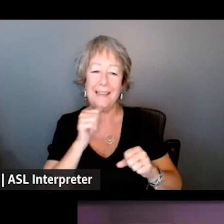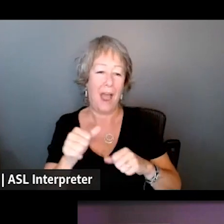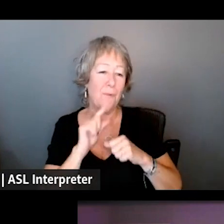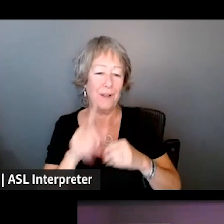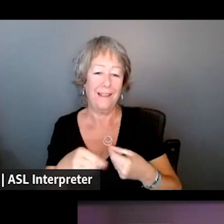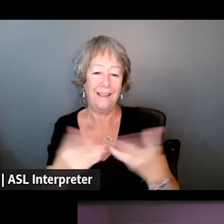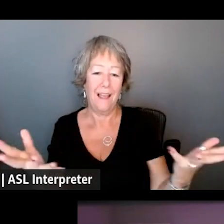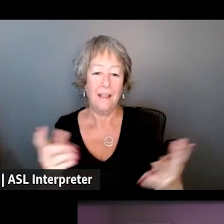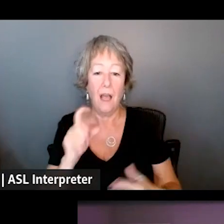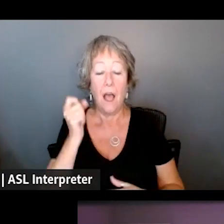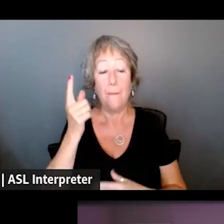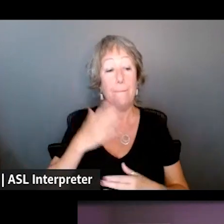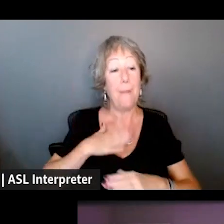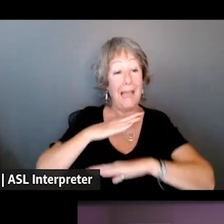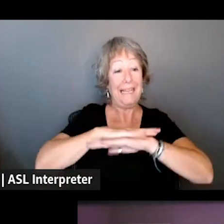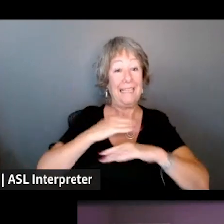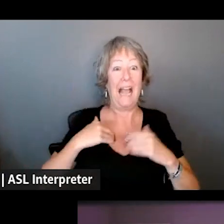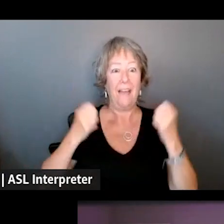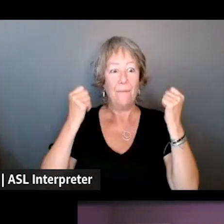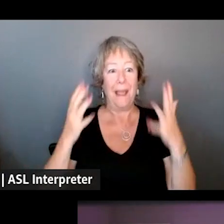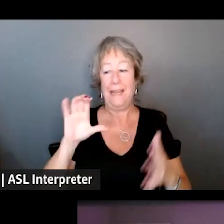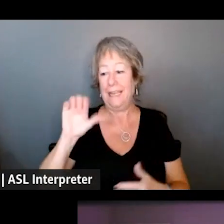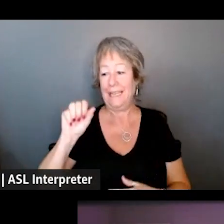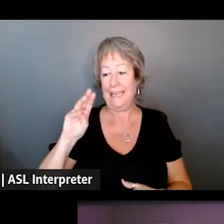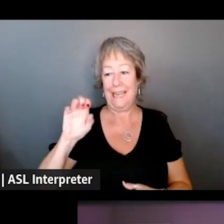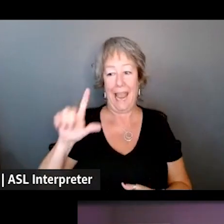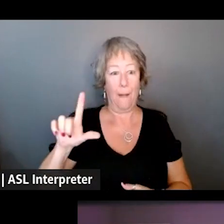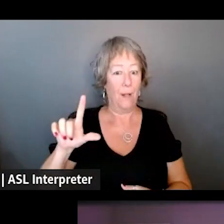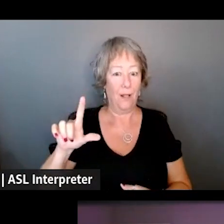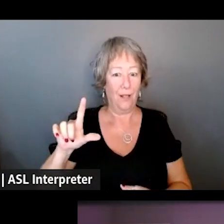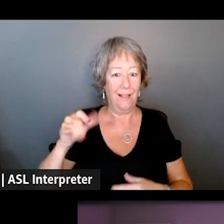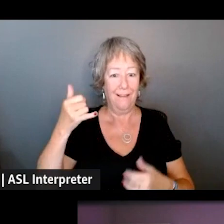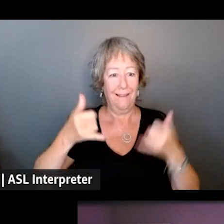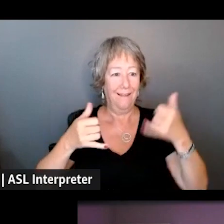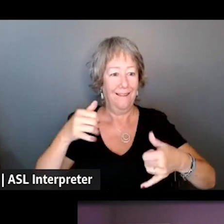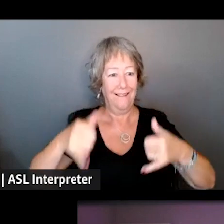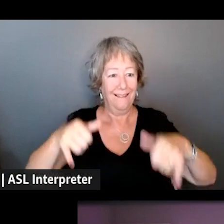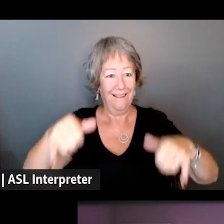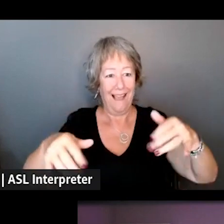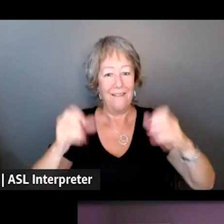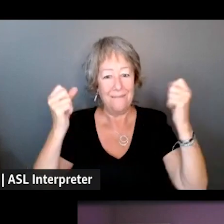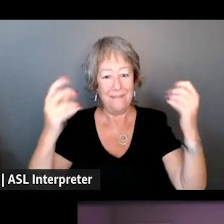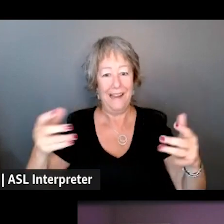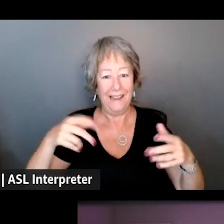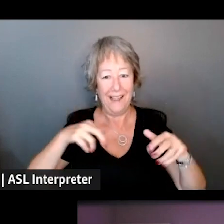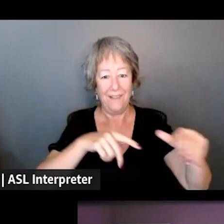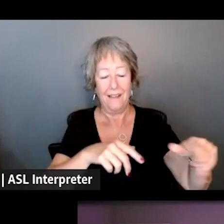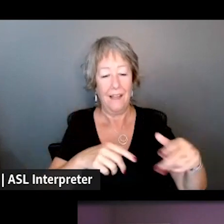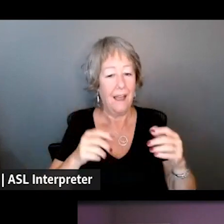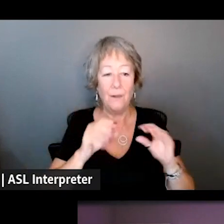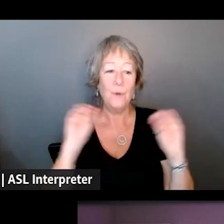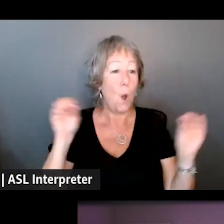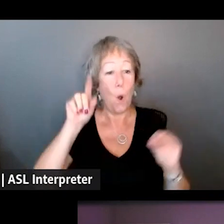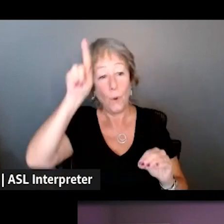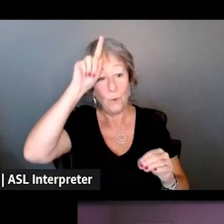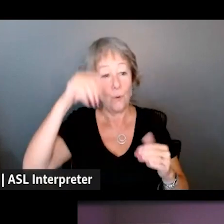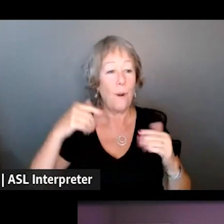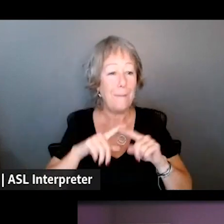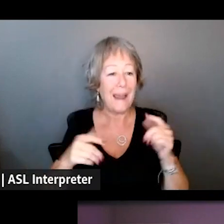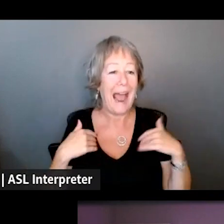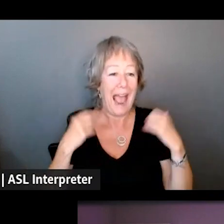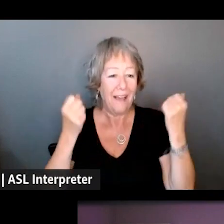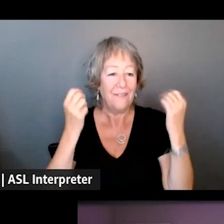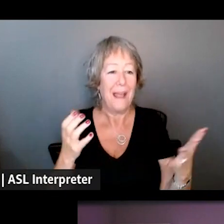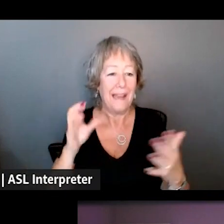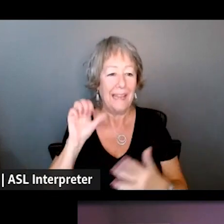of camels on my desk. Like I don't have unicorns. This was not planned either, but I don't have any unicorns. But I have a lot of